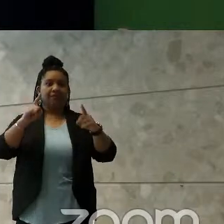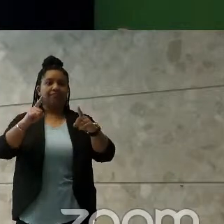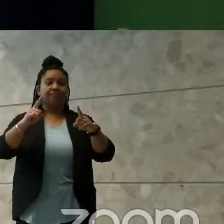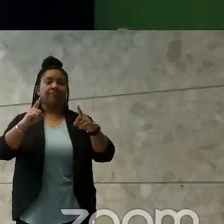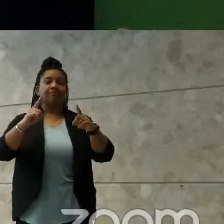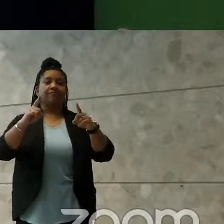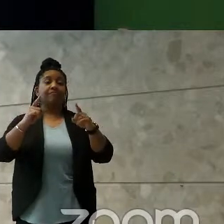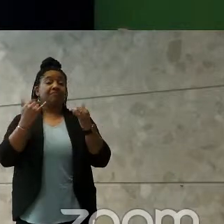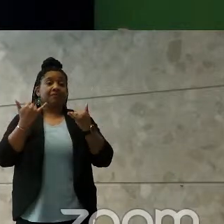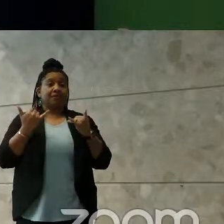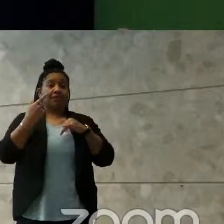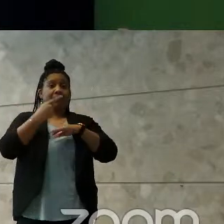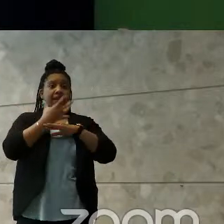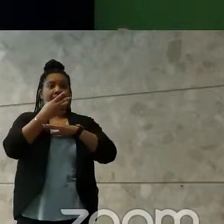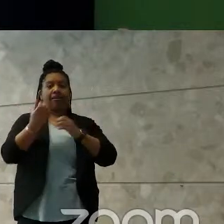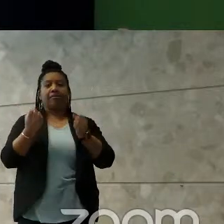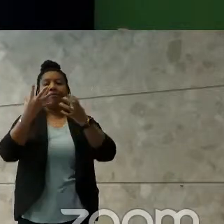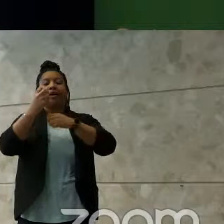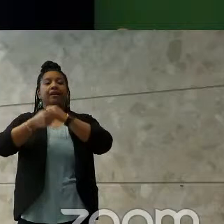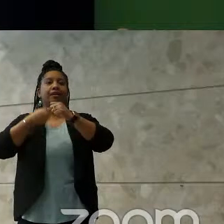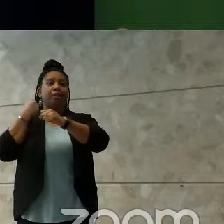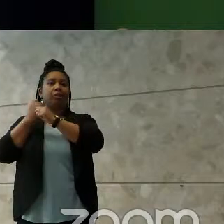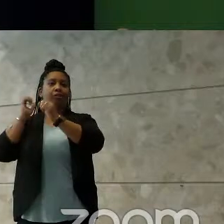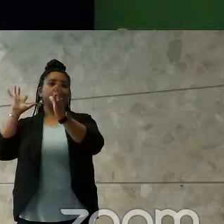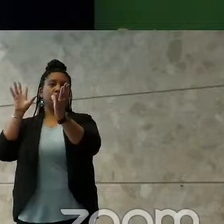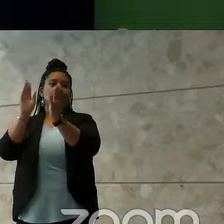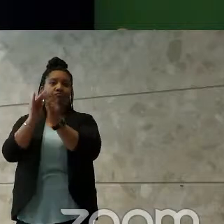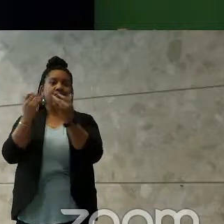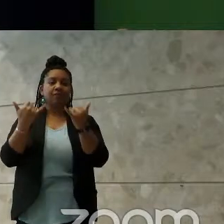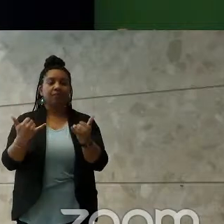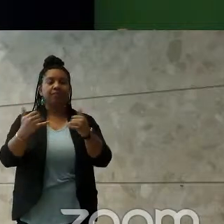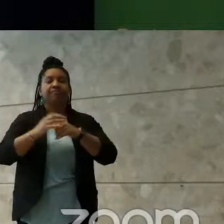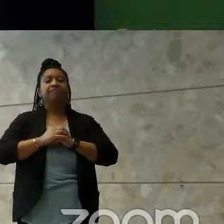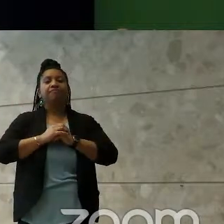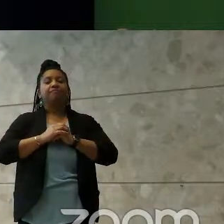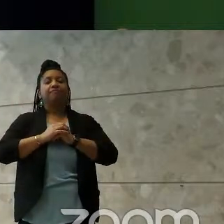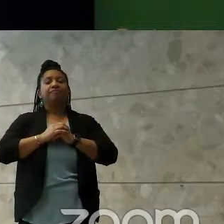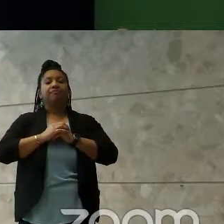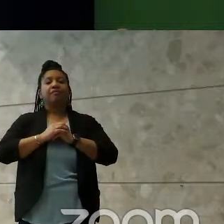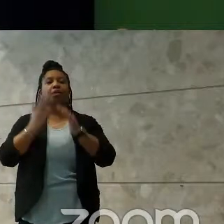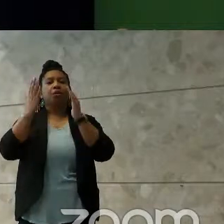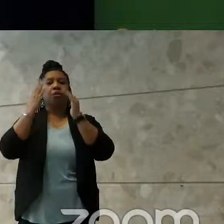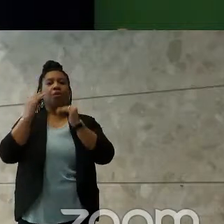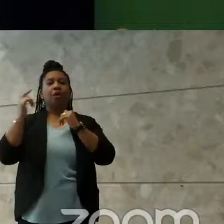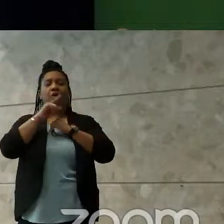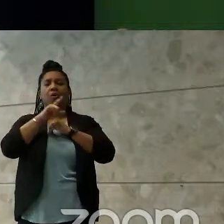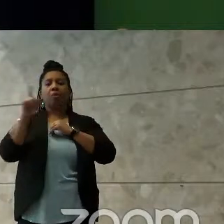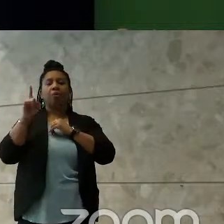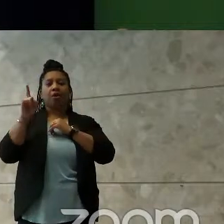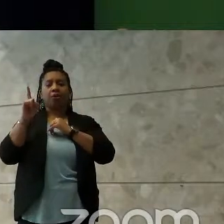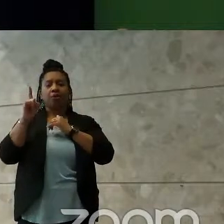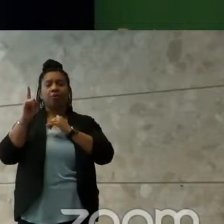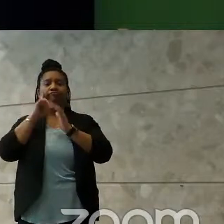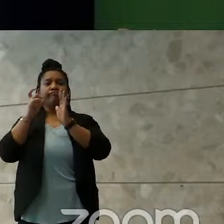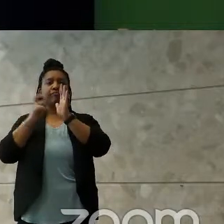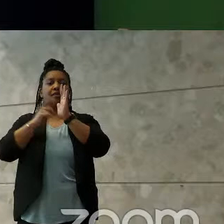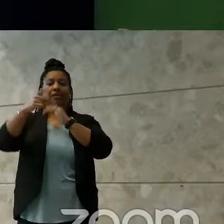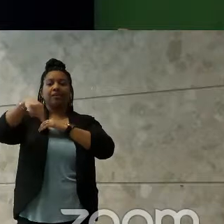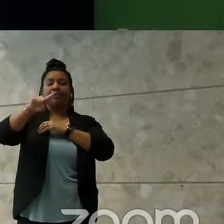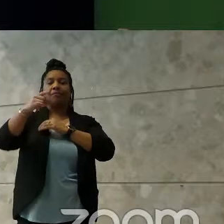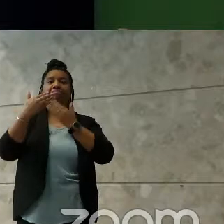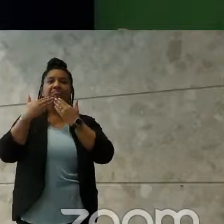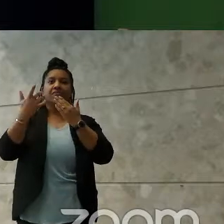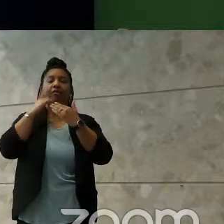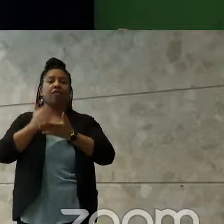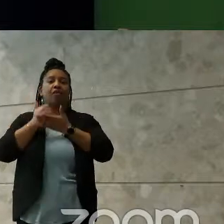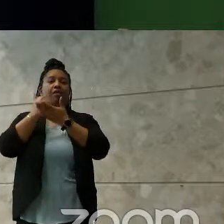today, as well as the many years we've done this. We hope you make it a point to acknowledge them for helping us